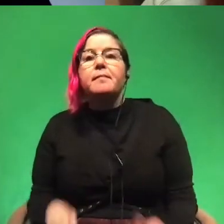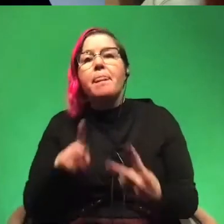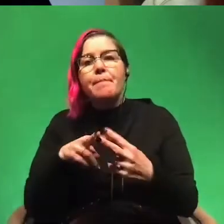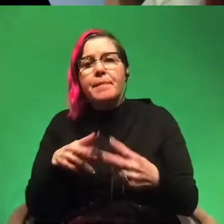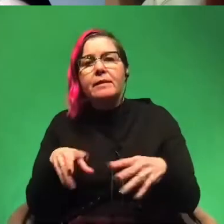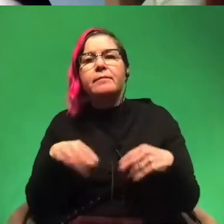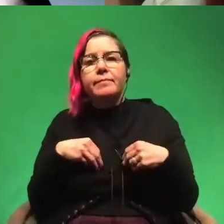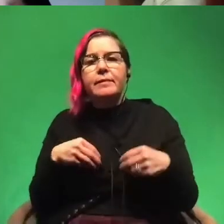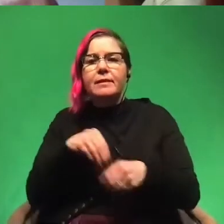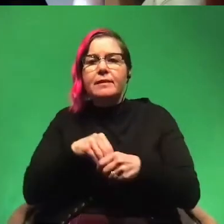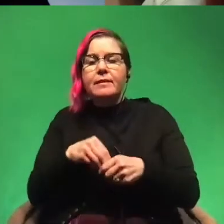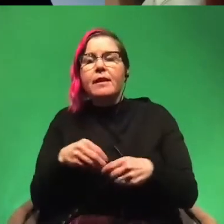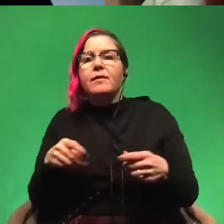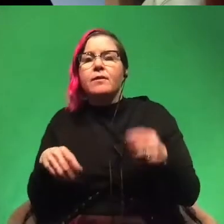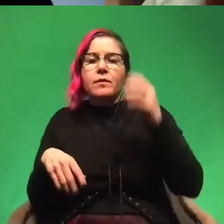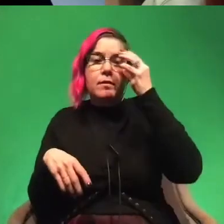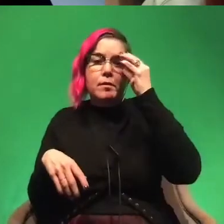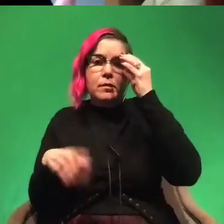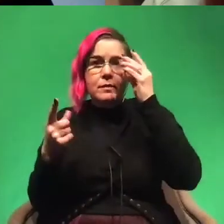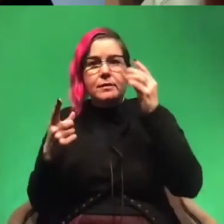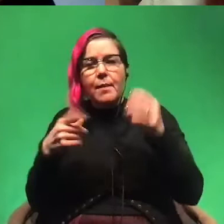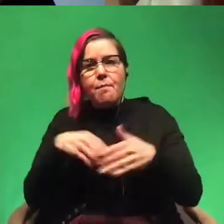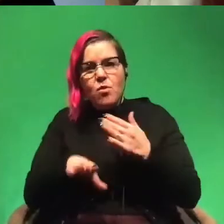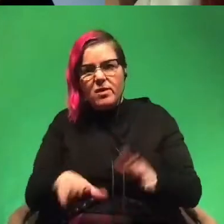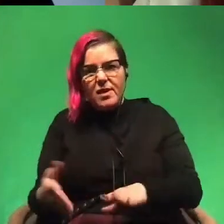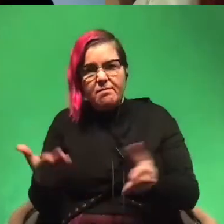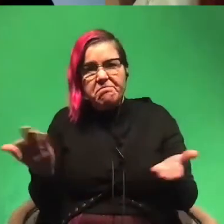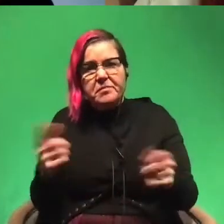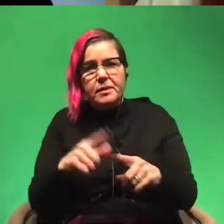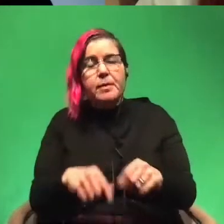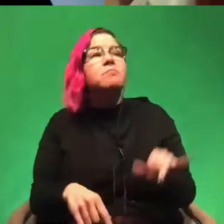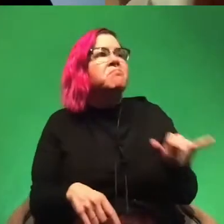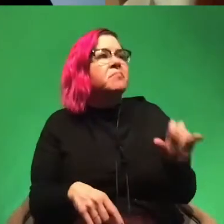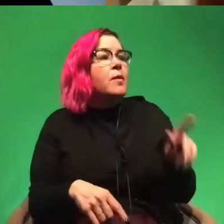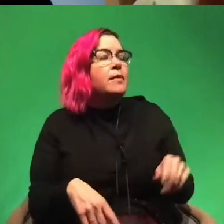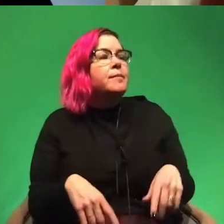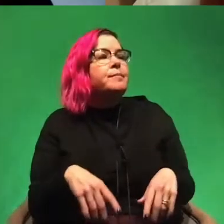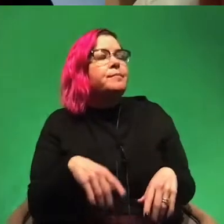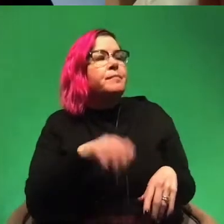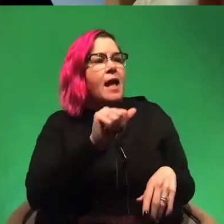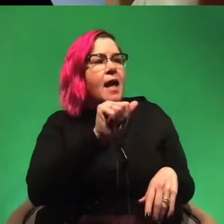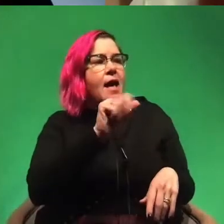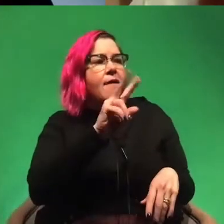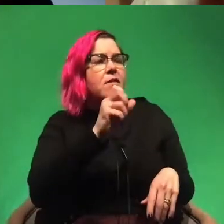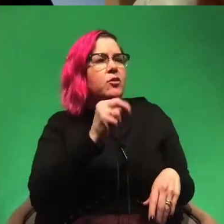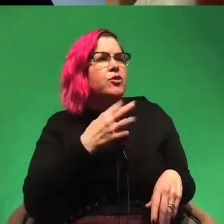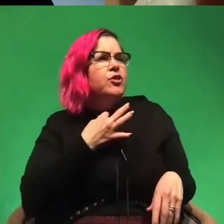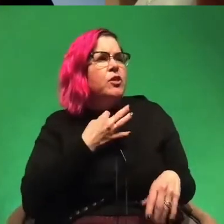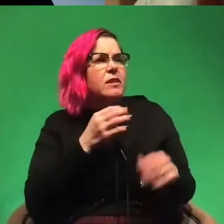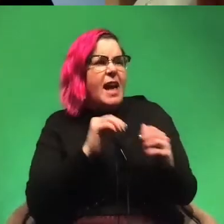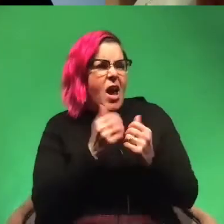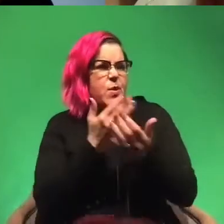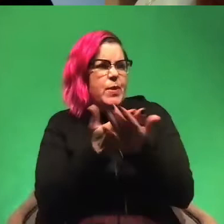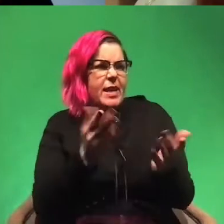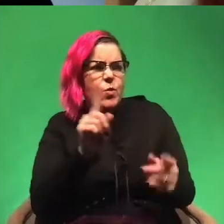reabsorbed in utero or, you know, some are stillborn. Okay. So Avalon would like to know how you got to where you are, where you